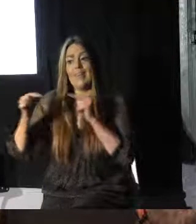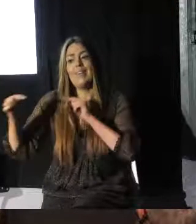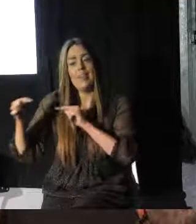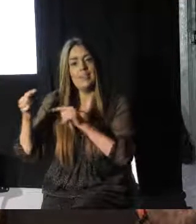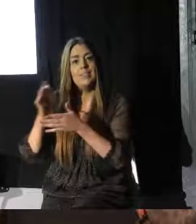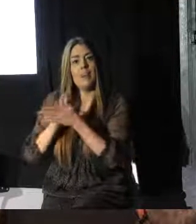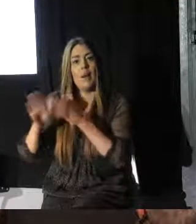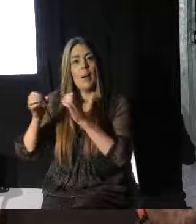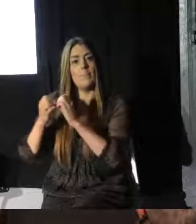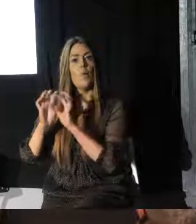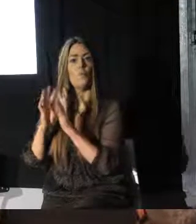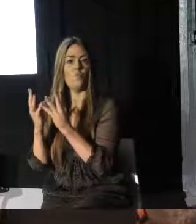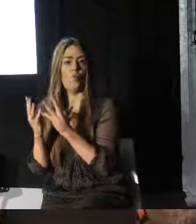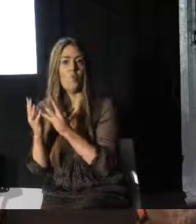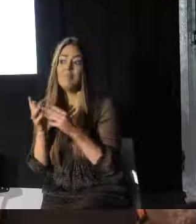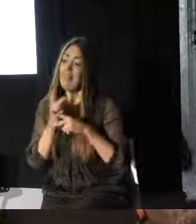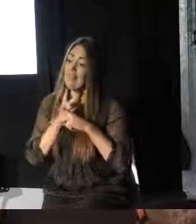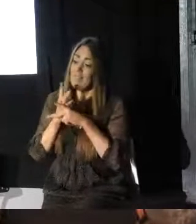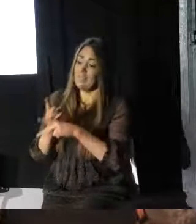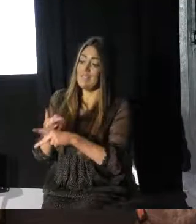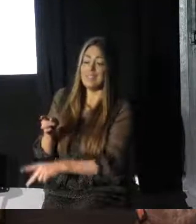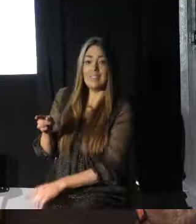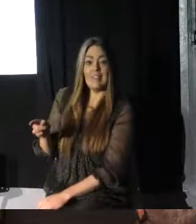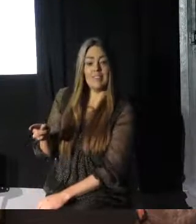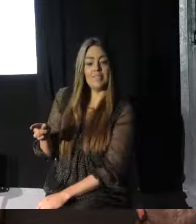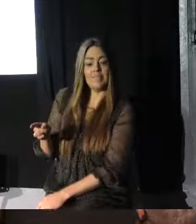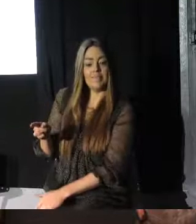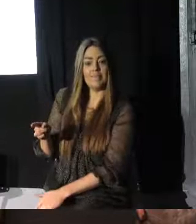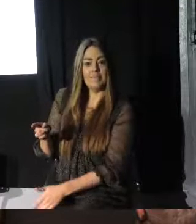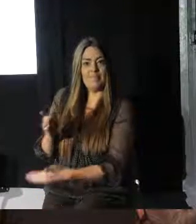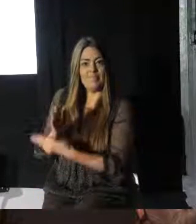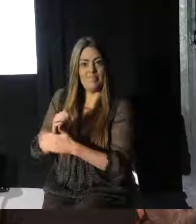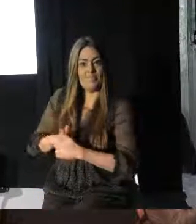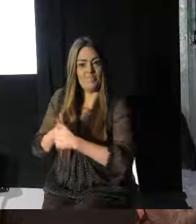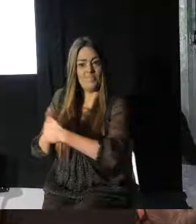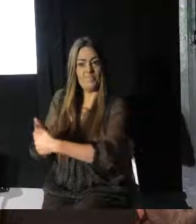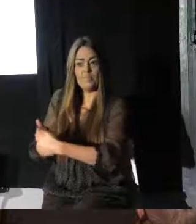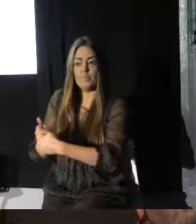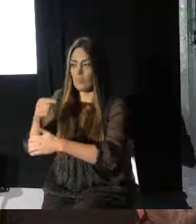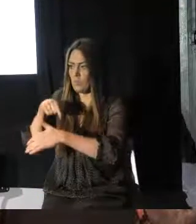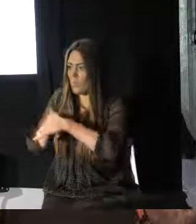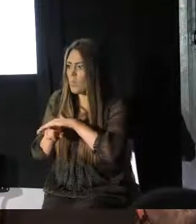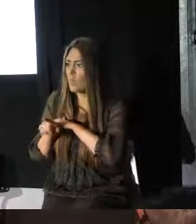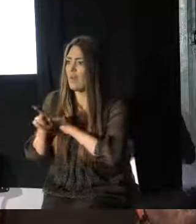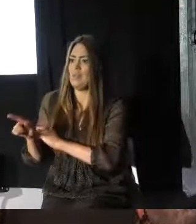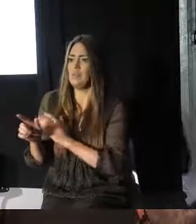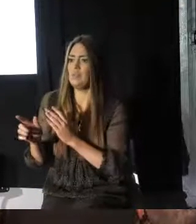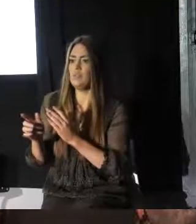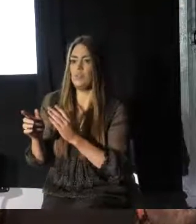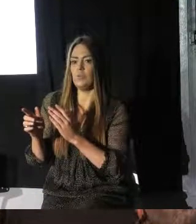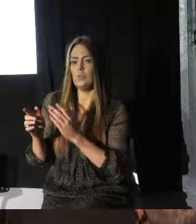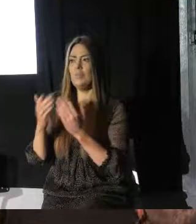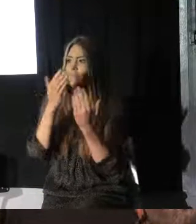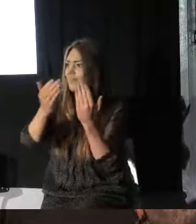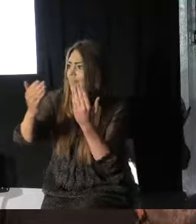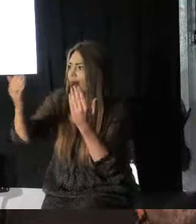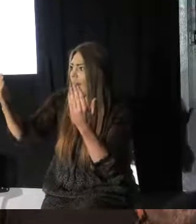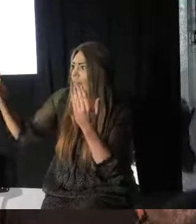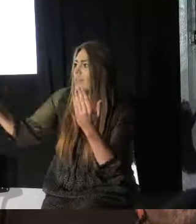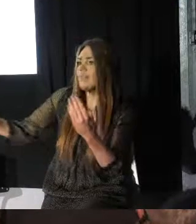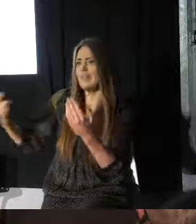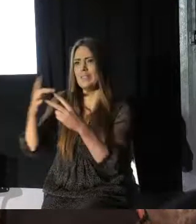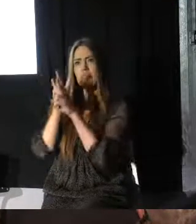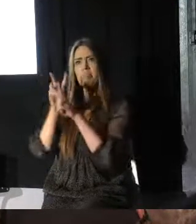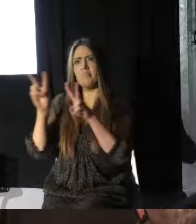visit to Humboldt Forum, I'm afraid, underlines that. You walk into the ethnographic galleries and you